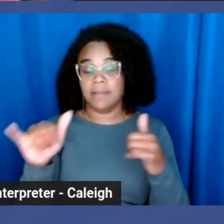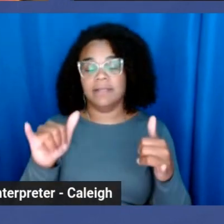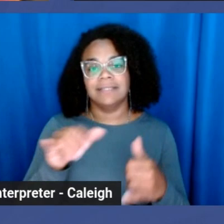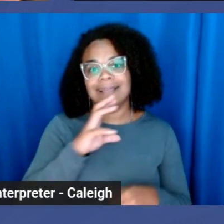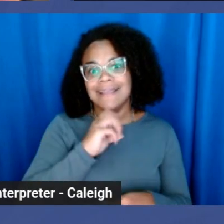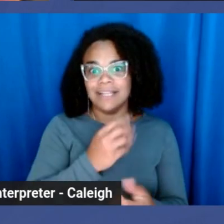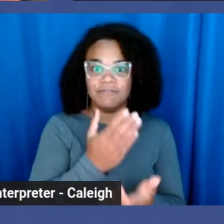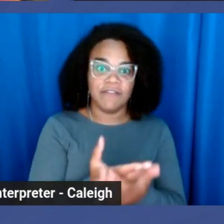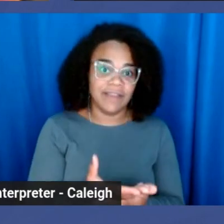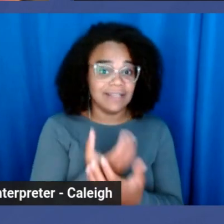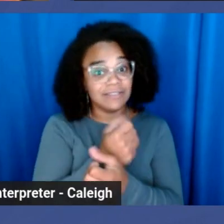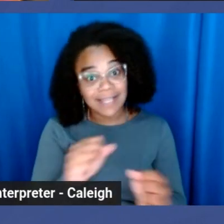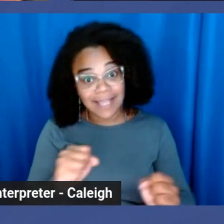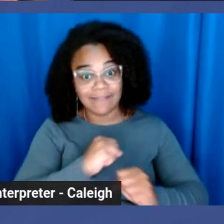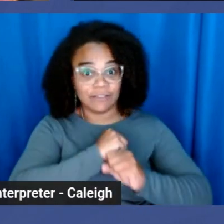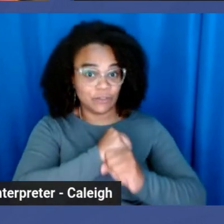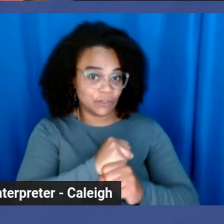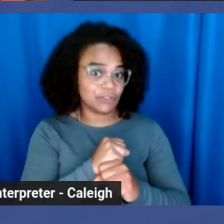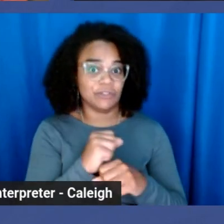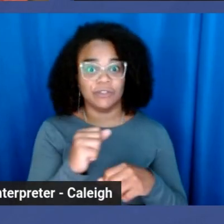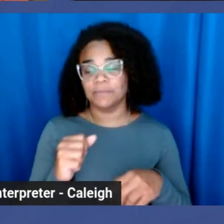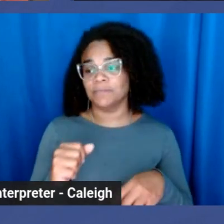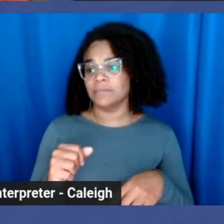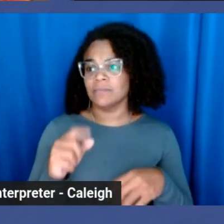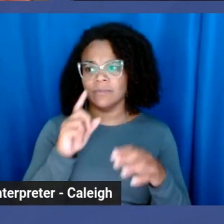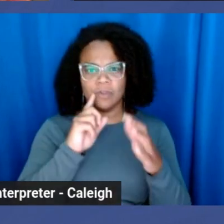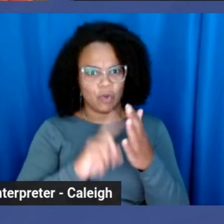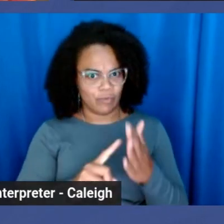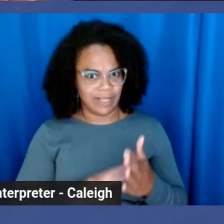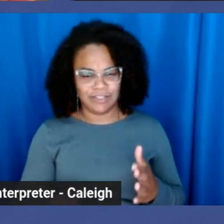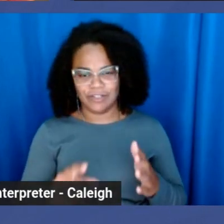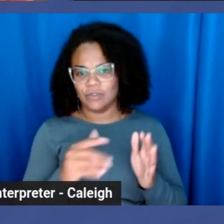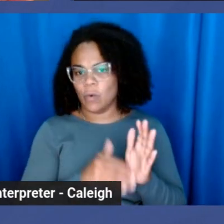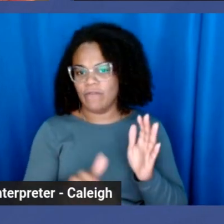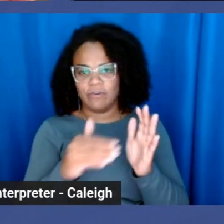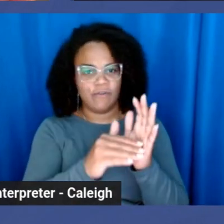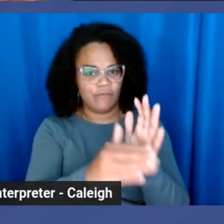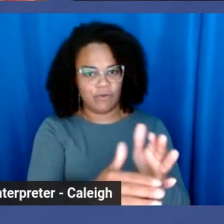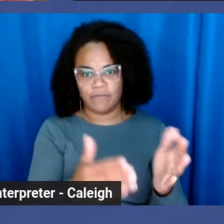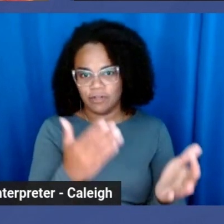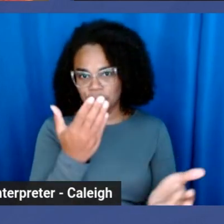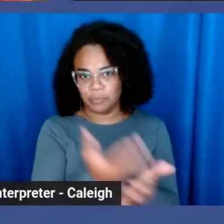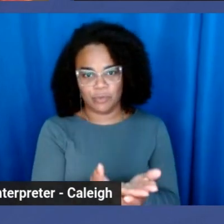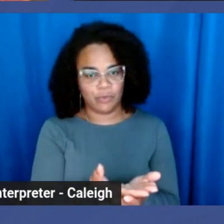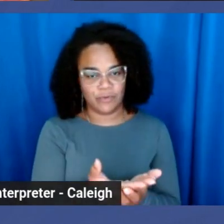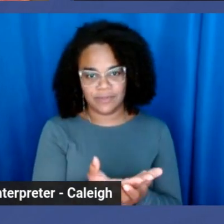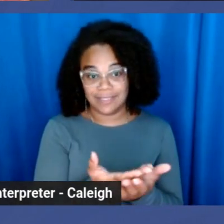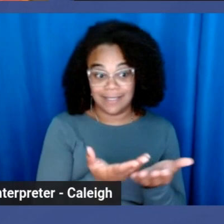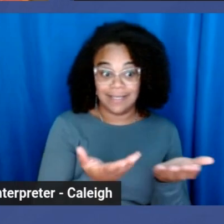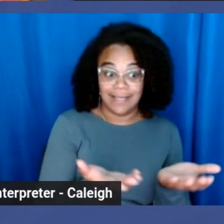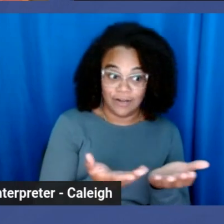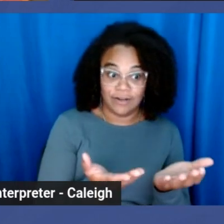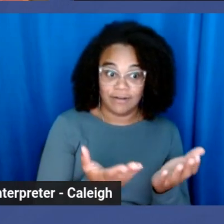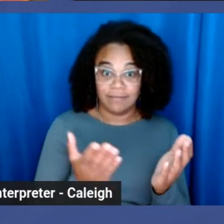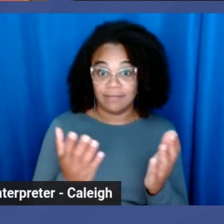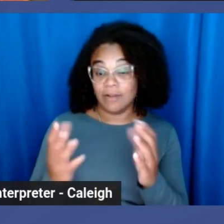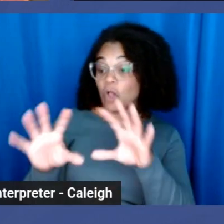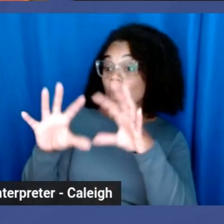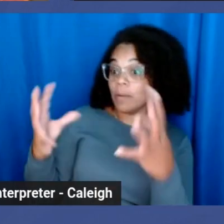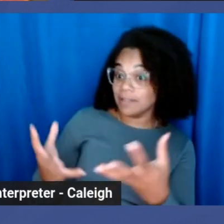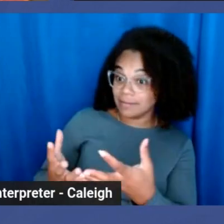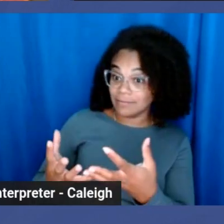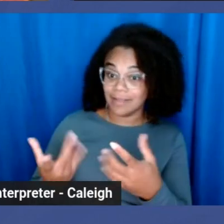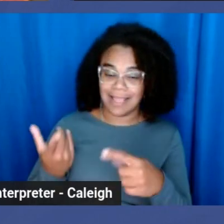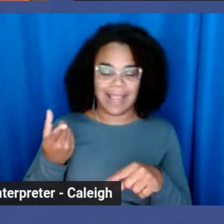it's secure, and research continuously shows here kind of globally that it can't be